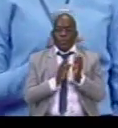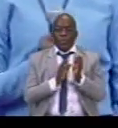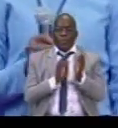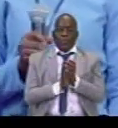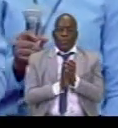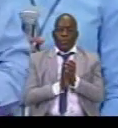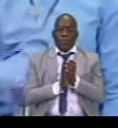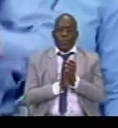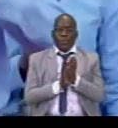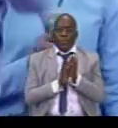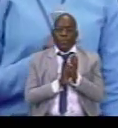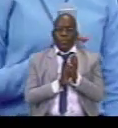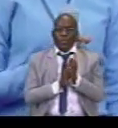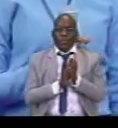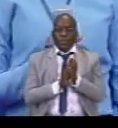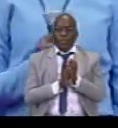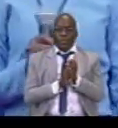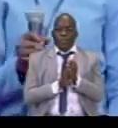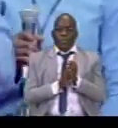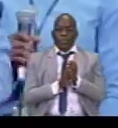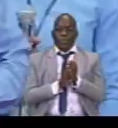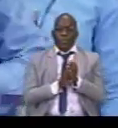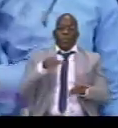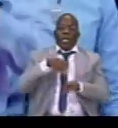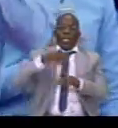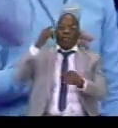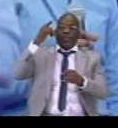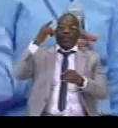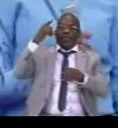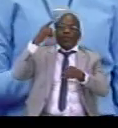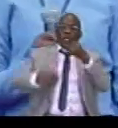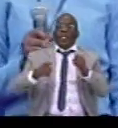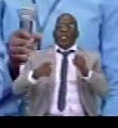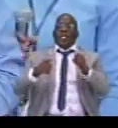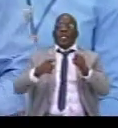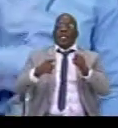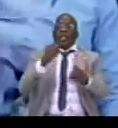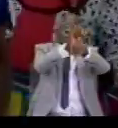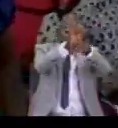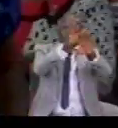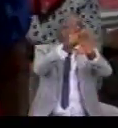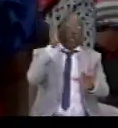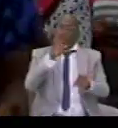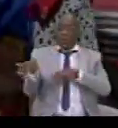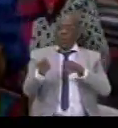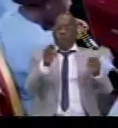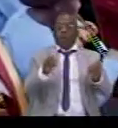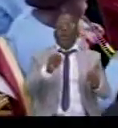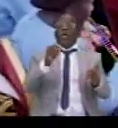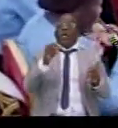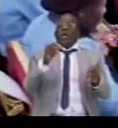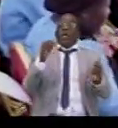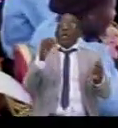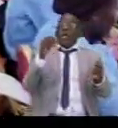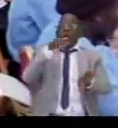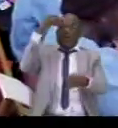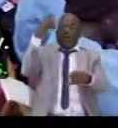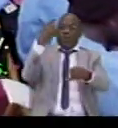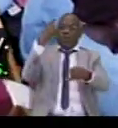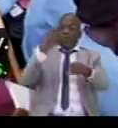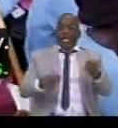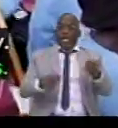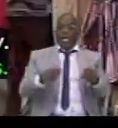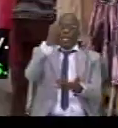the final amen, receive your miracle. At the final amen, all the tears will dry. At